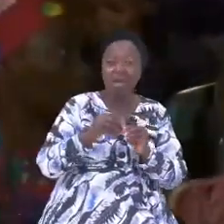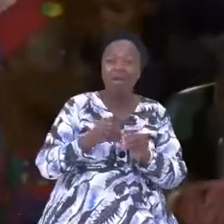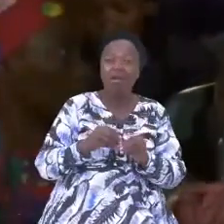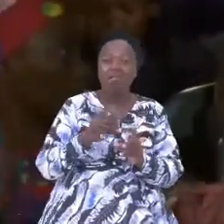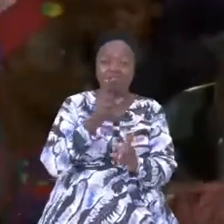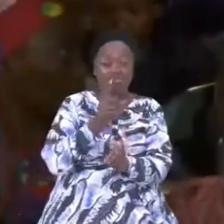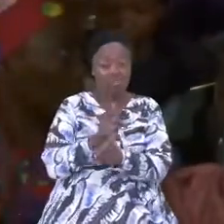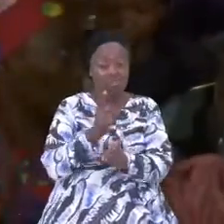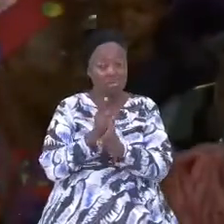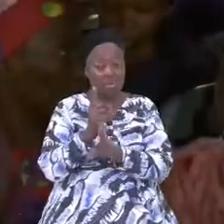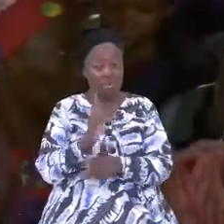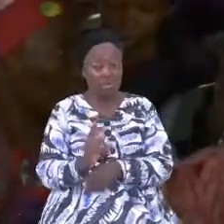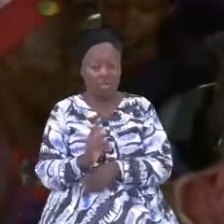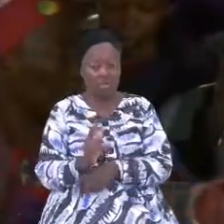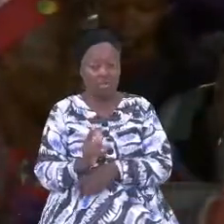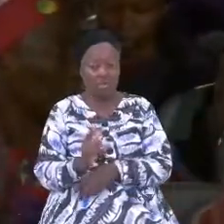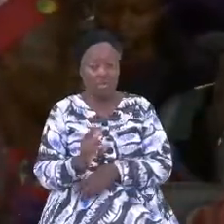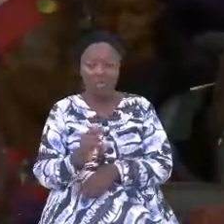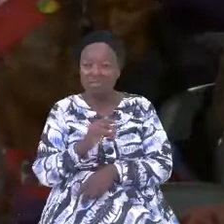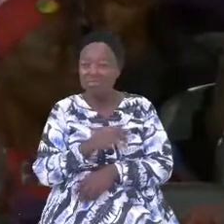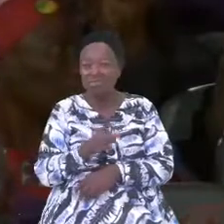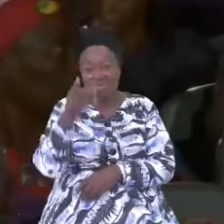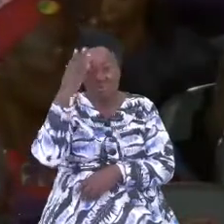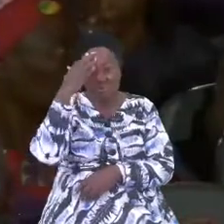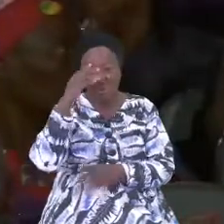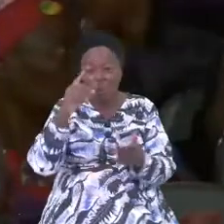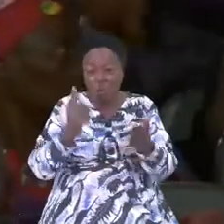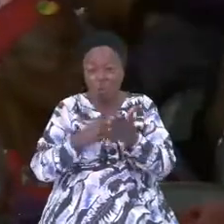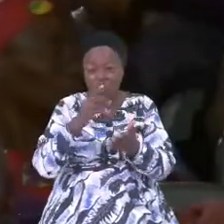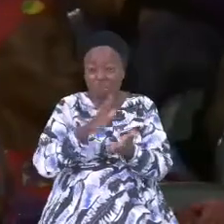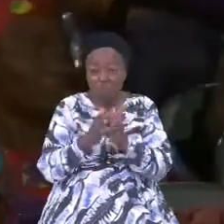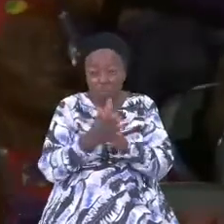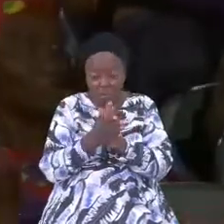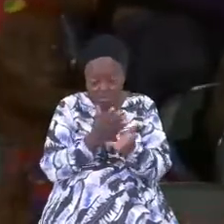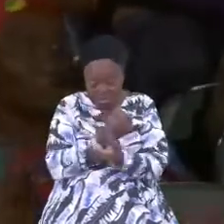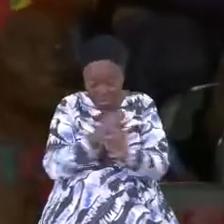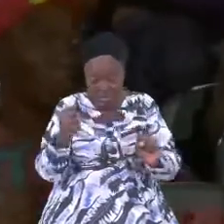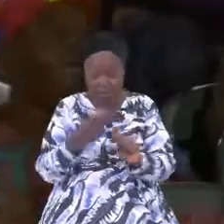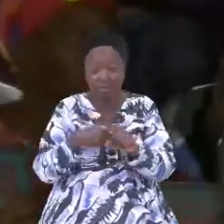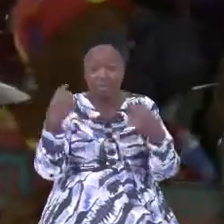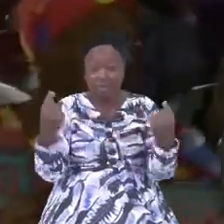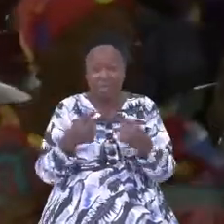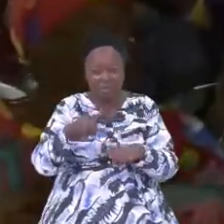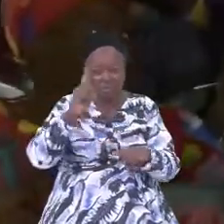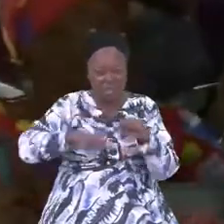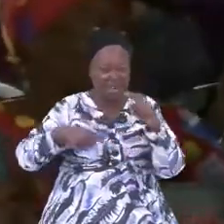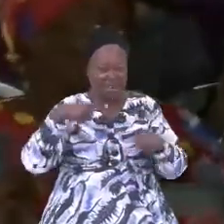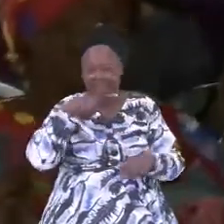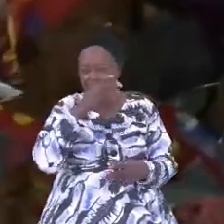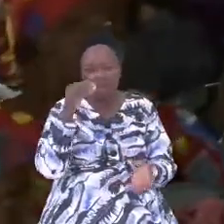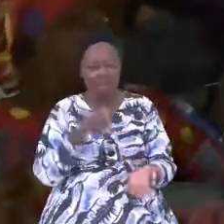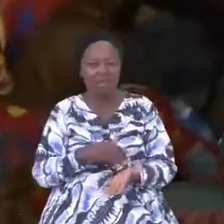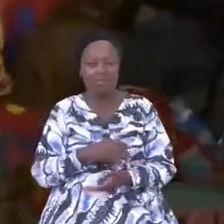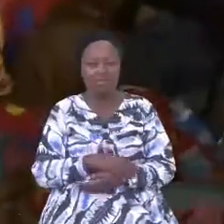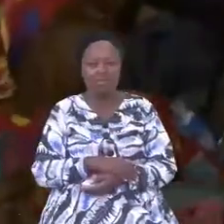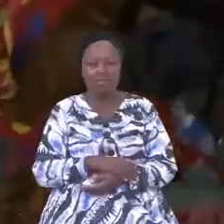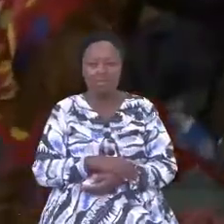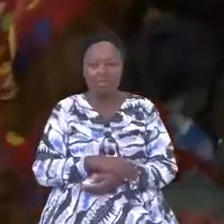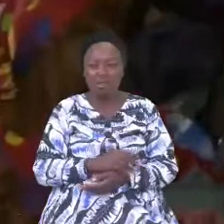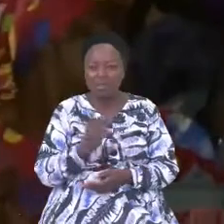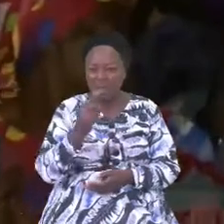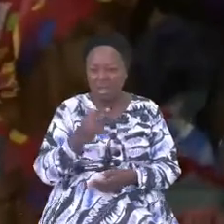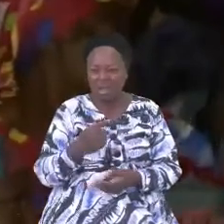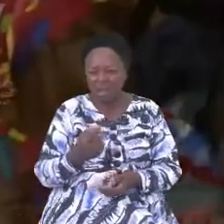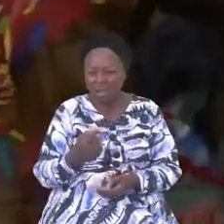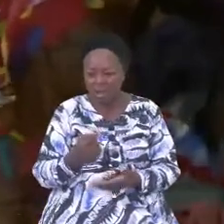the name that you are known and called with at home, your telephone number, your mobile